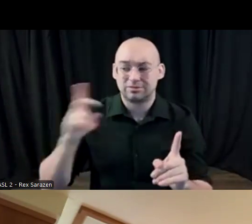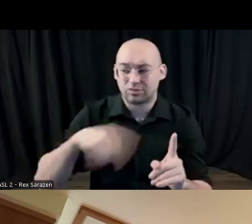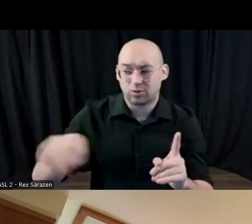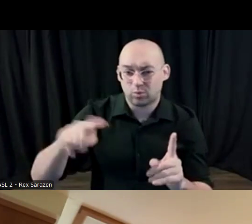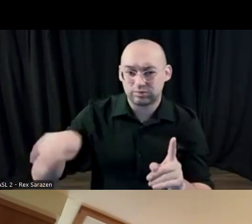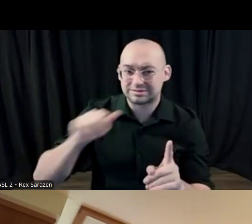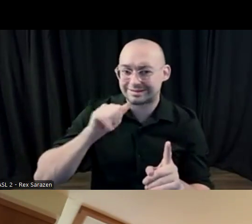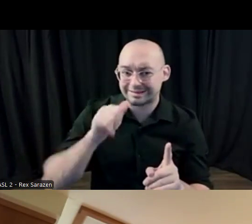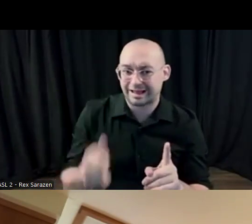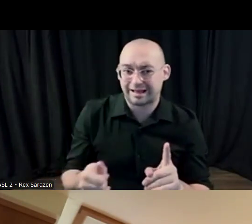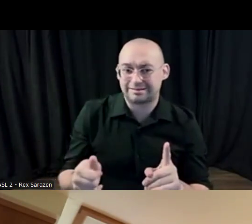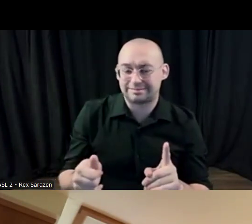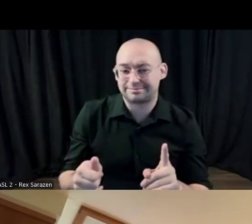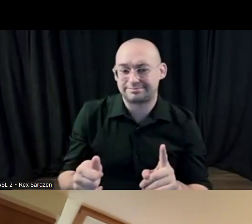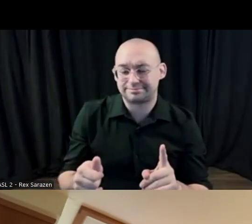not